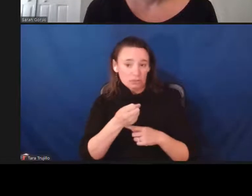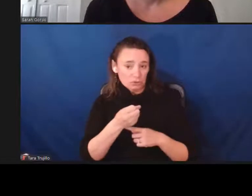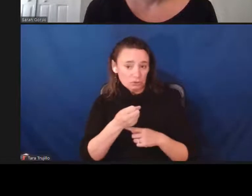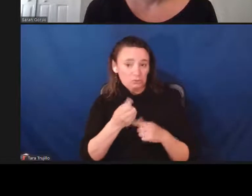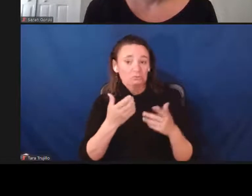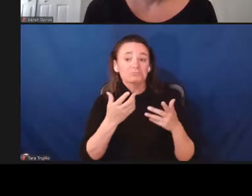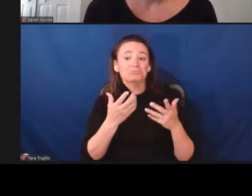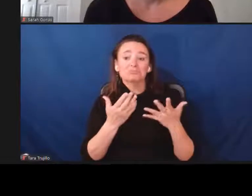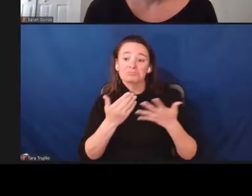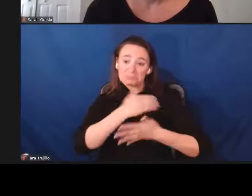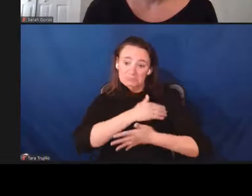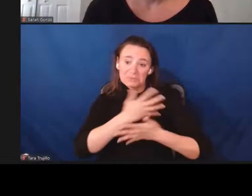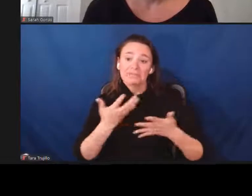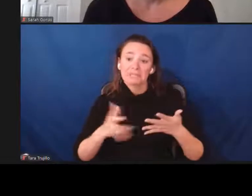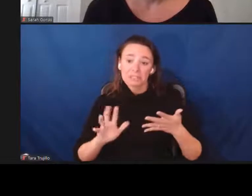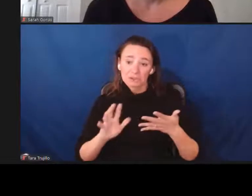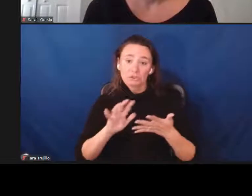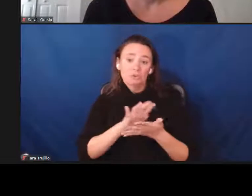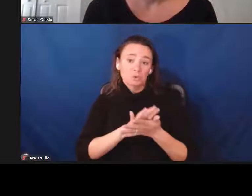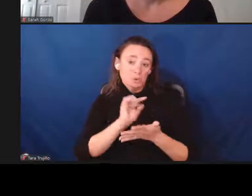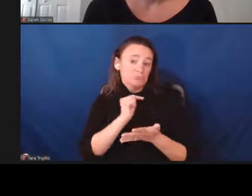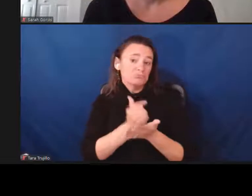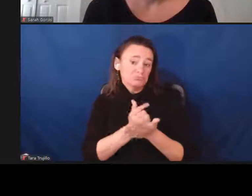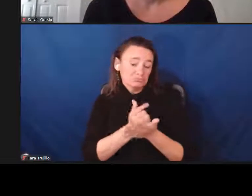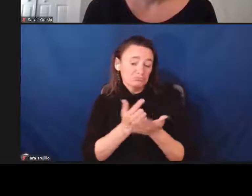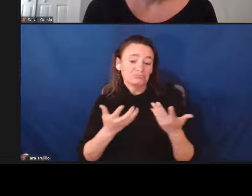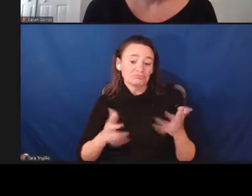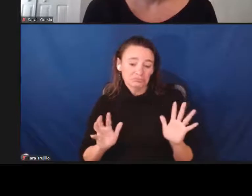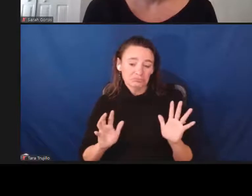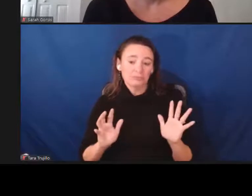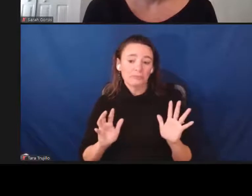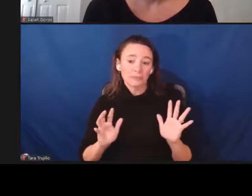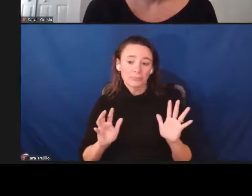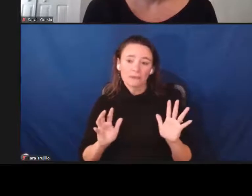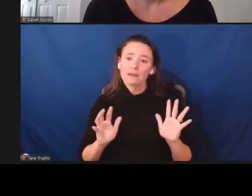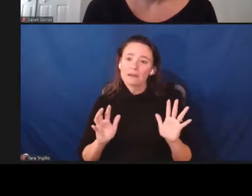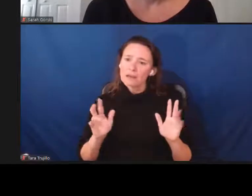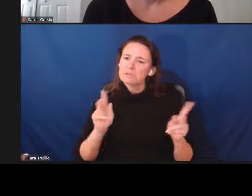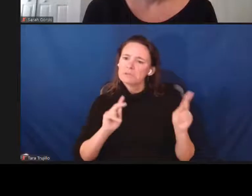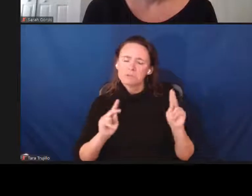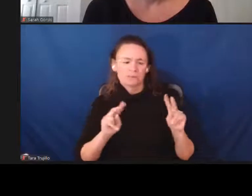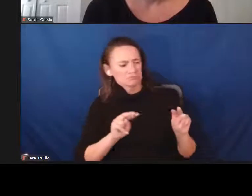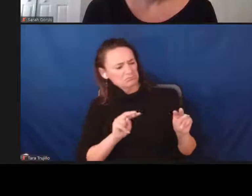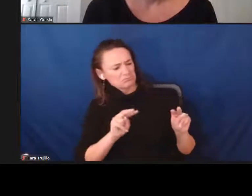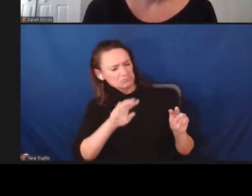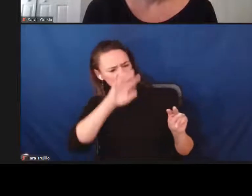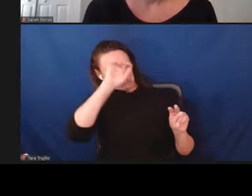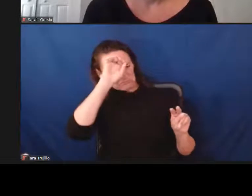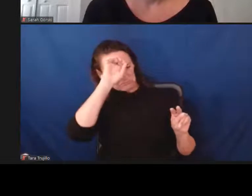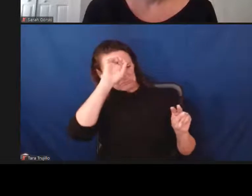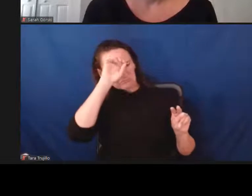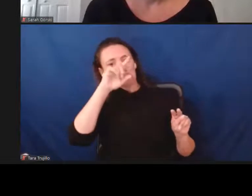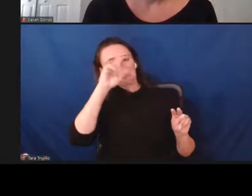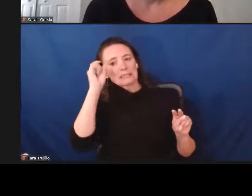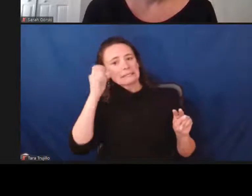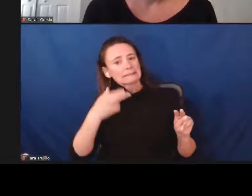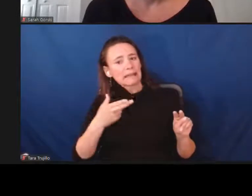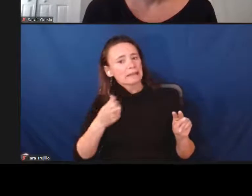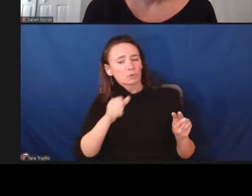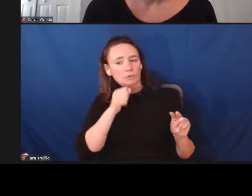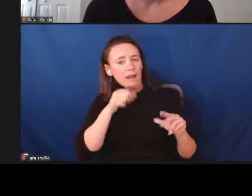K-12 education, which was actually in question because the high school was not accessible and they had to